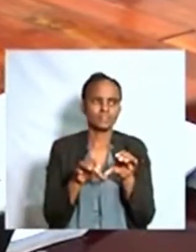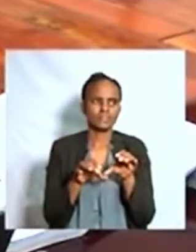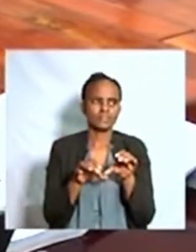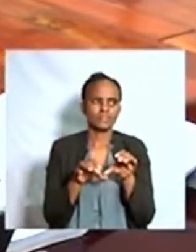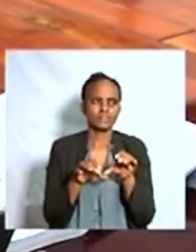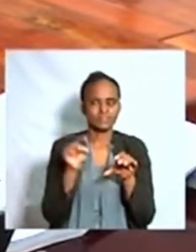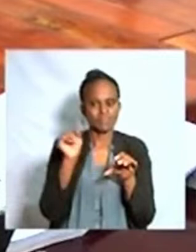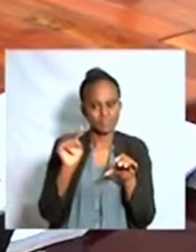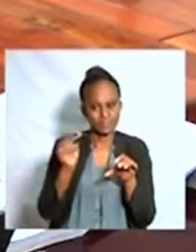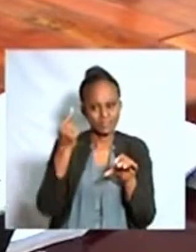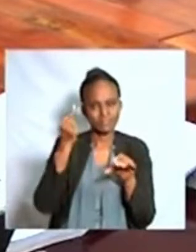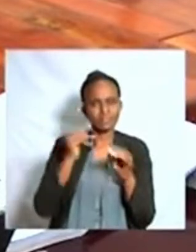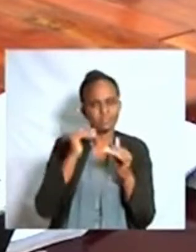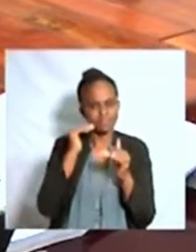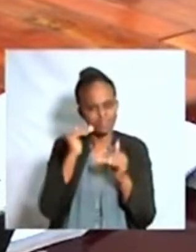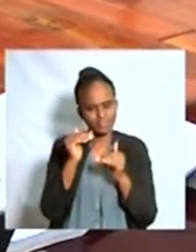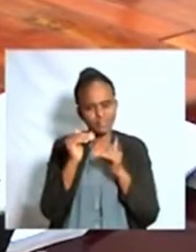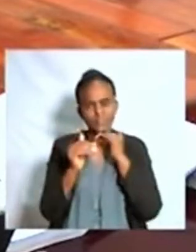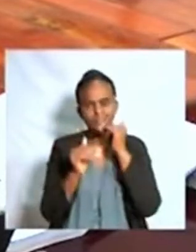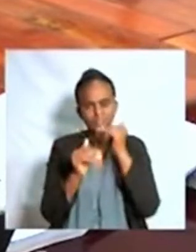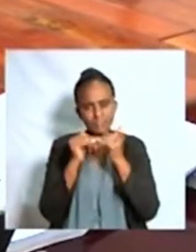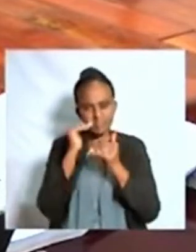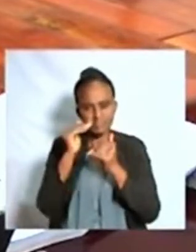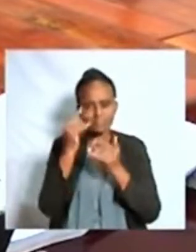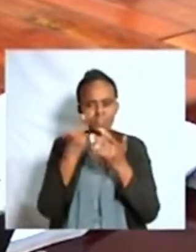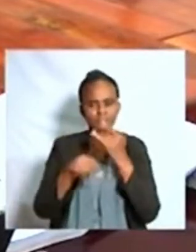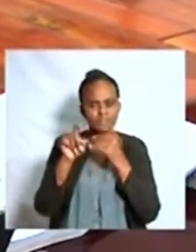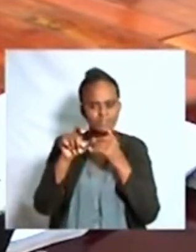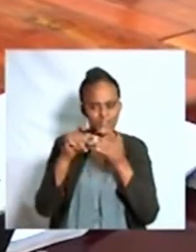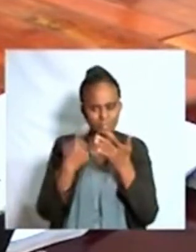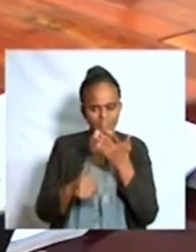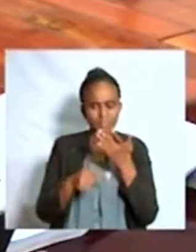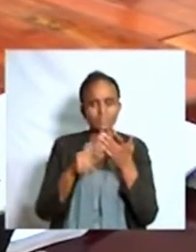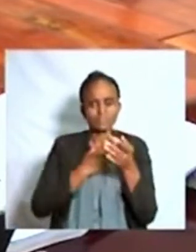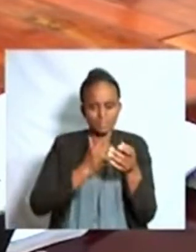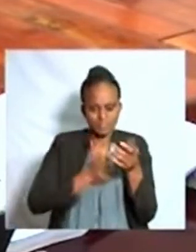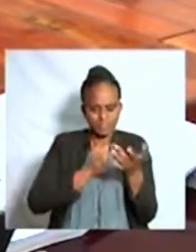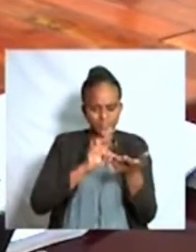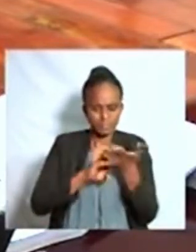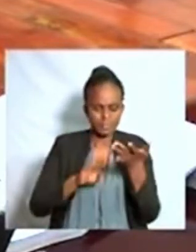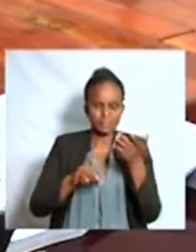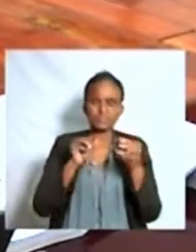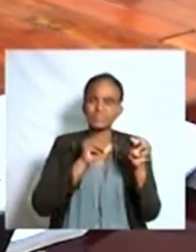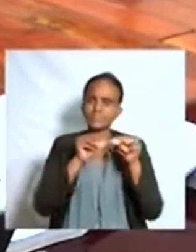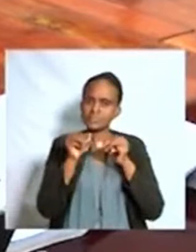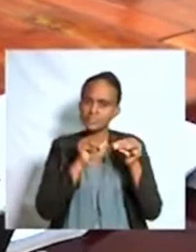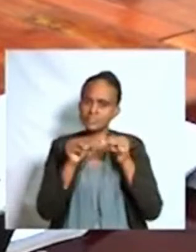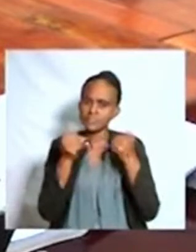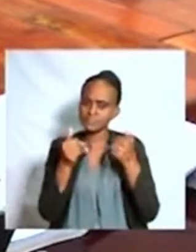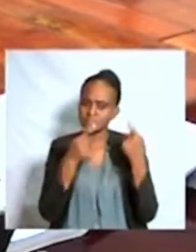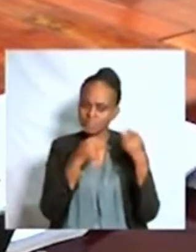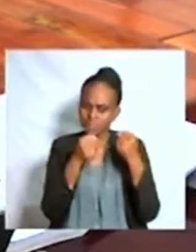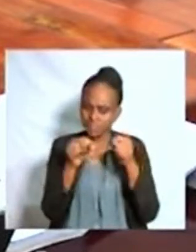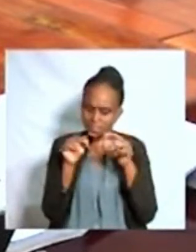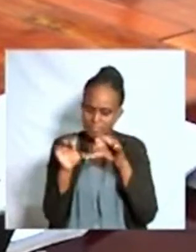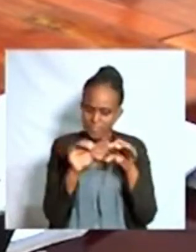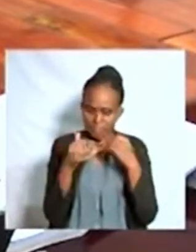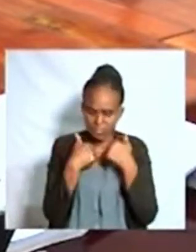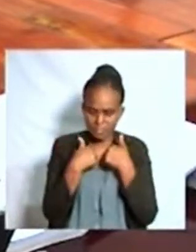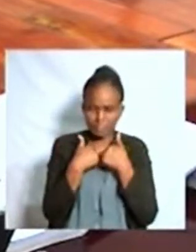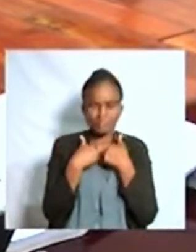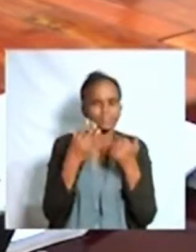the first step that ought to be done was what I believe management is trying to do. That is to have the